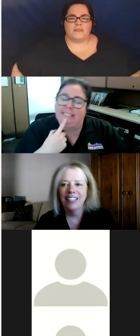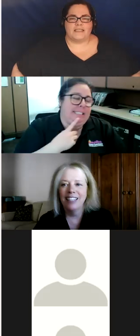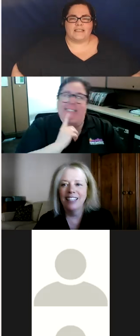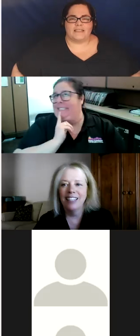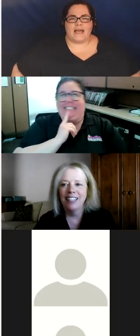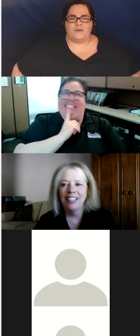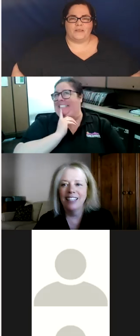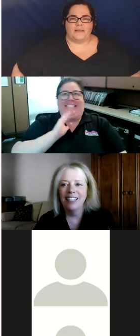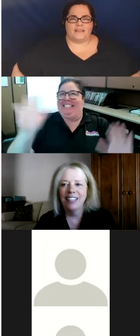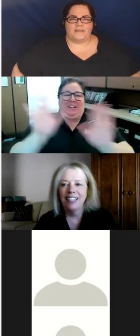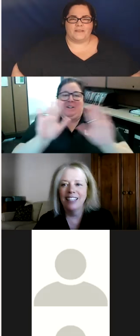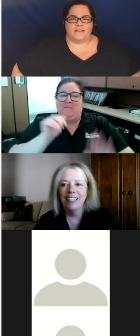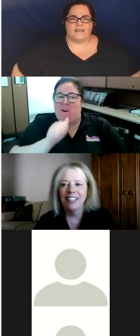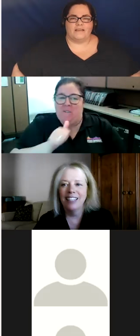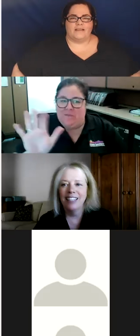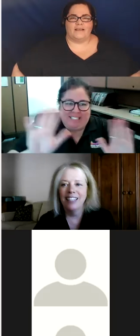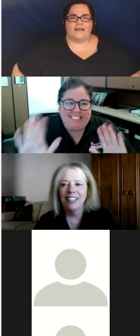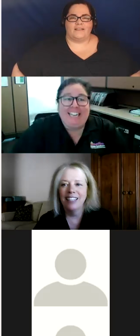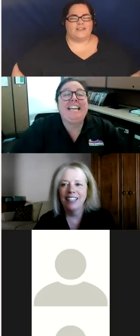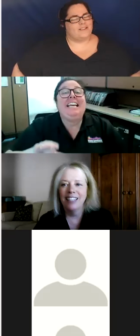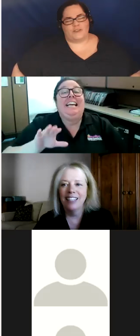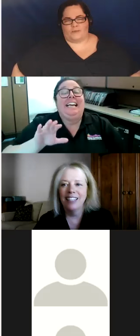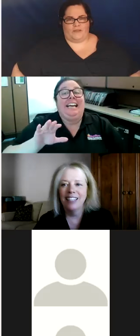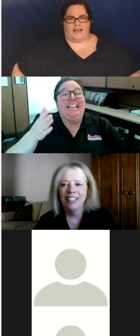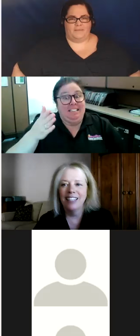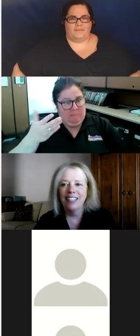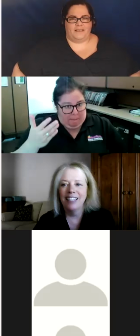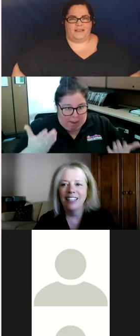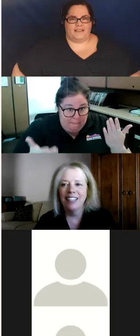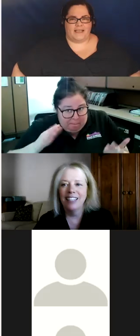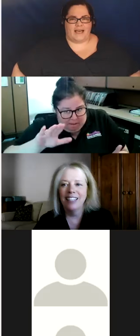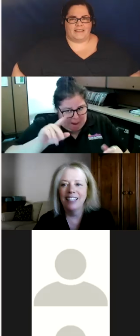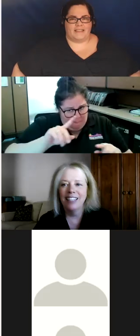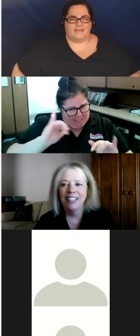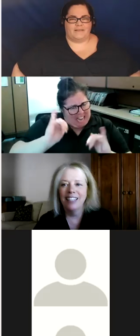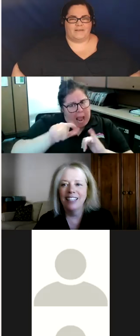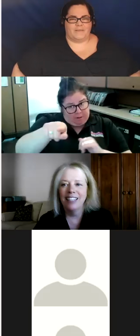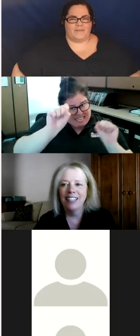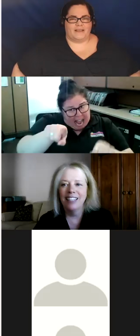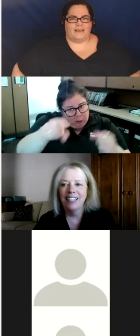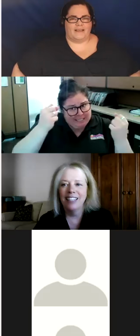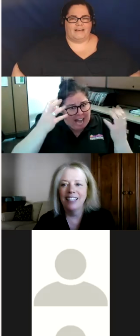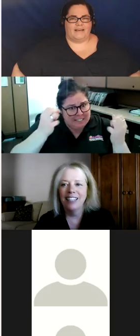if somebody says, "Can you read my lips?" Just don't do that. It's